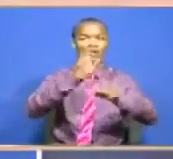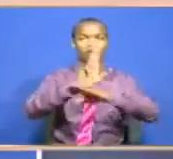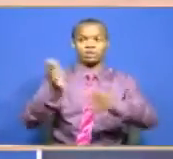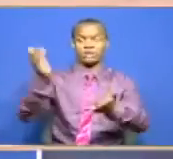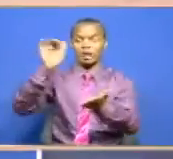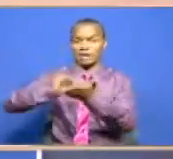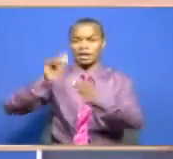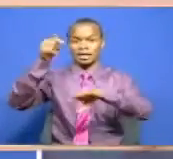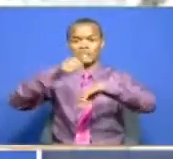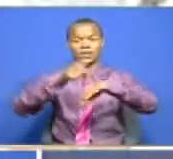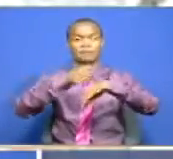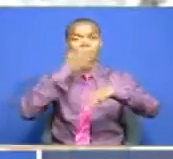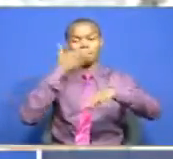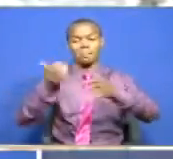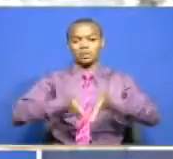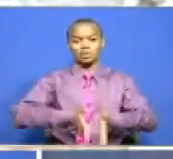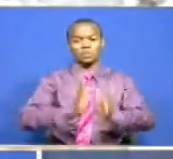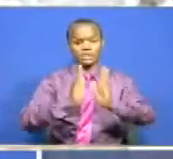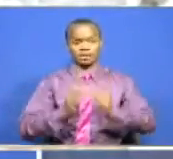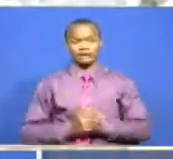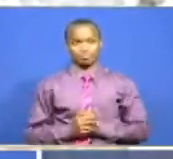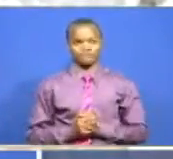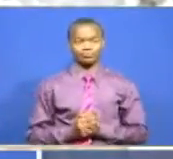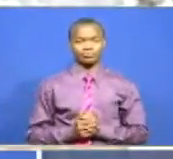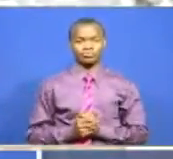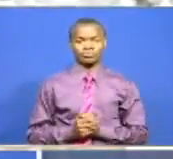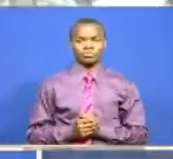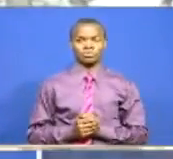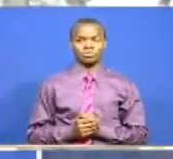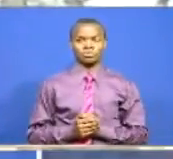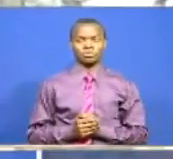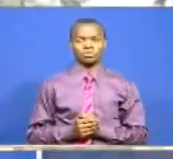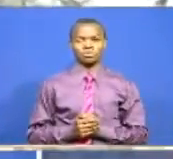in a sustainable manner. Regina Manyara reporting for Channel One Business.